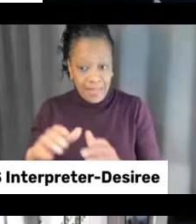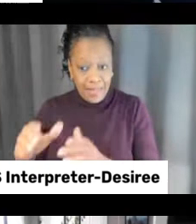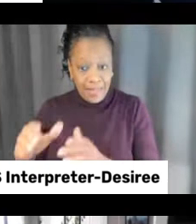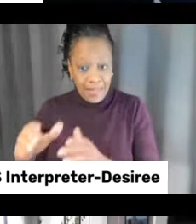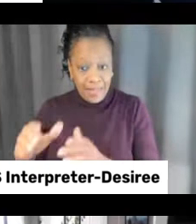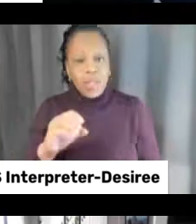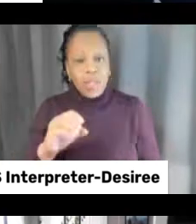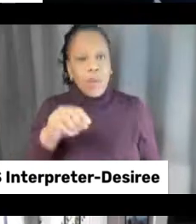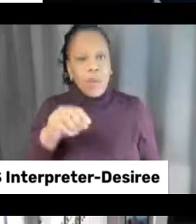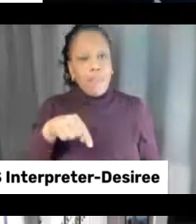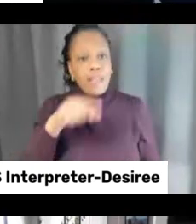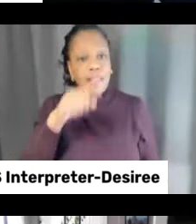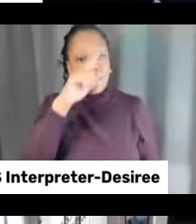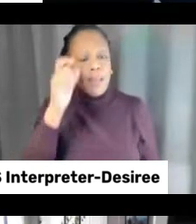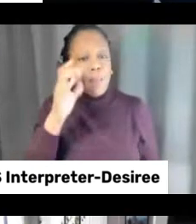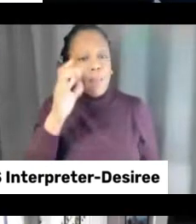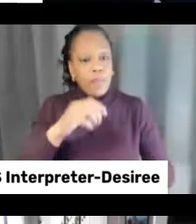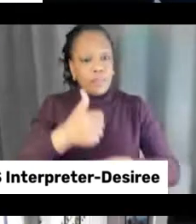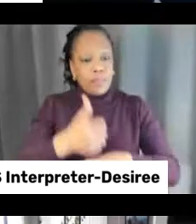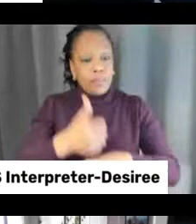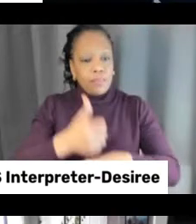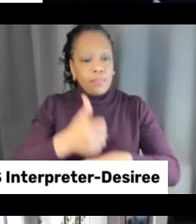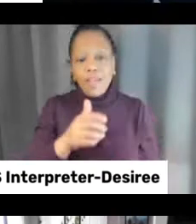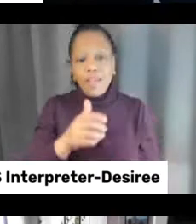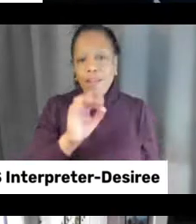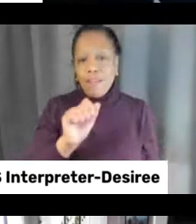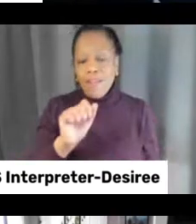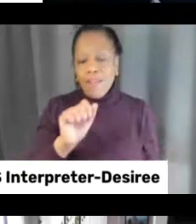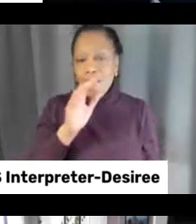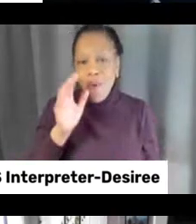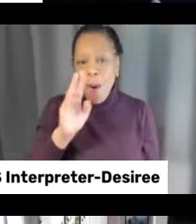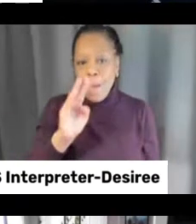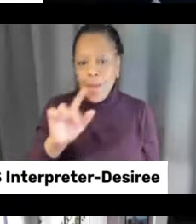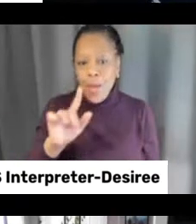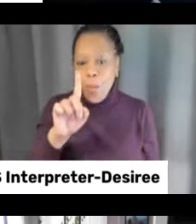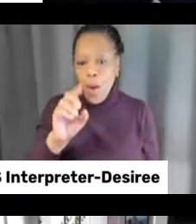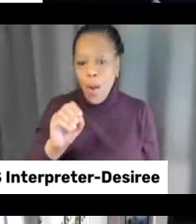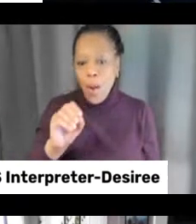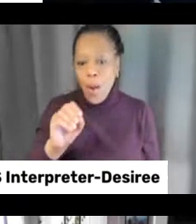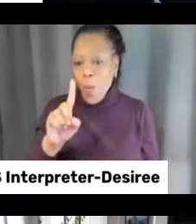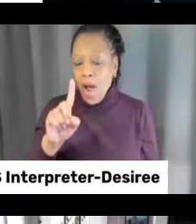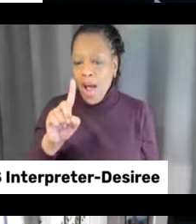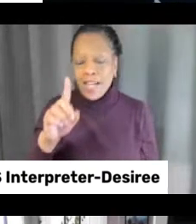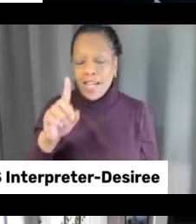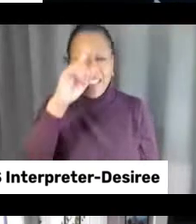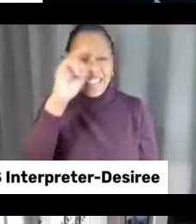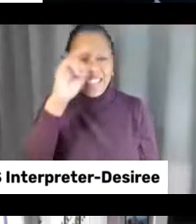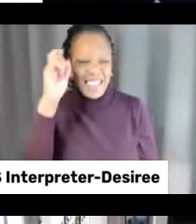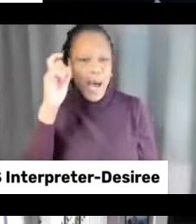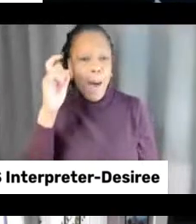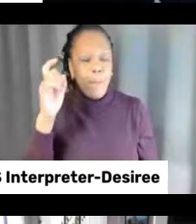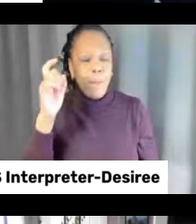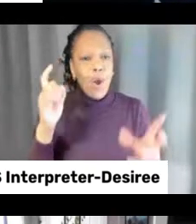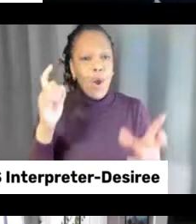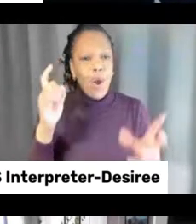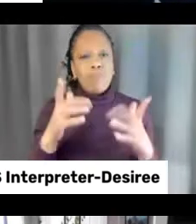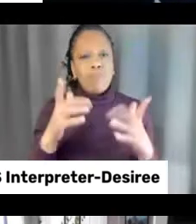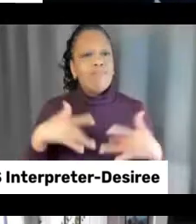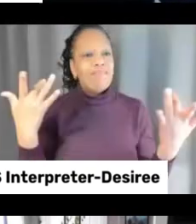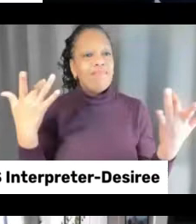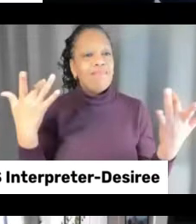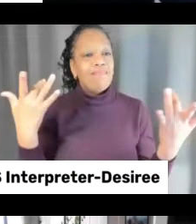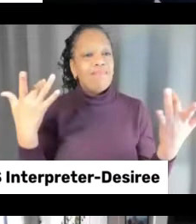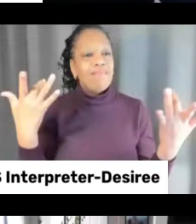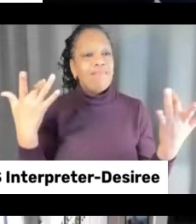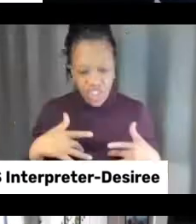Farm Bill 101 summer shindigs. So we have summer shindigs in those key congressional districts all over the state. And those are open